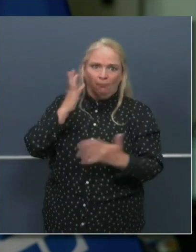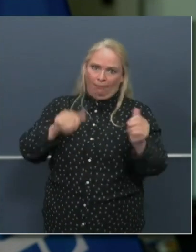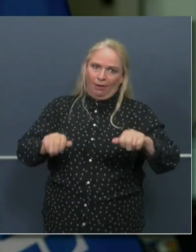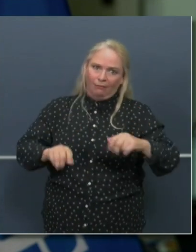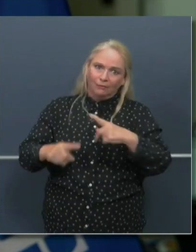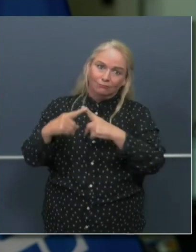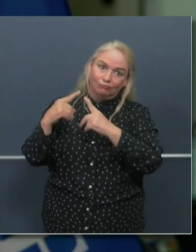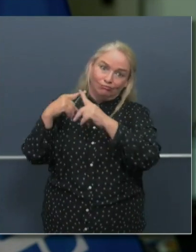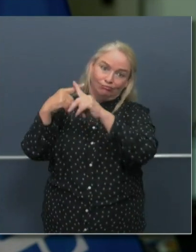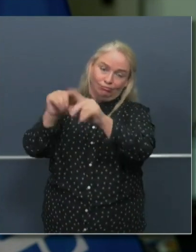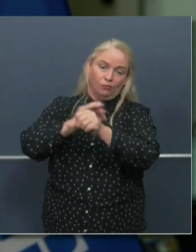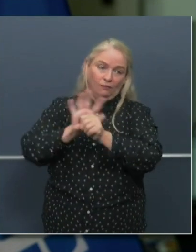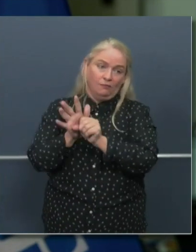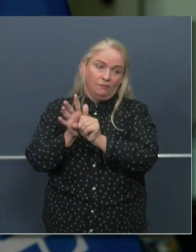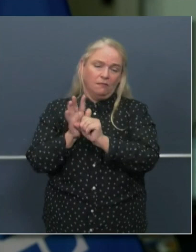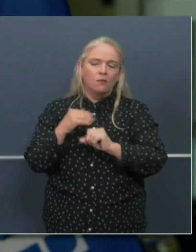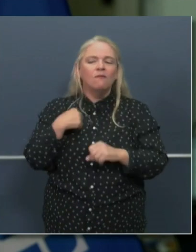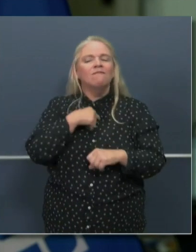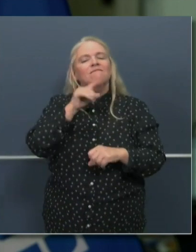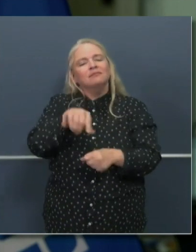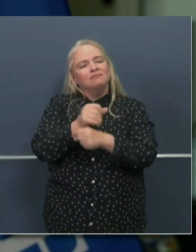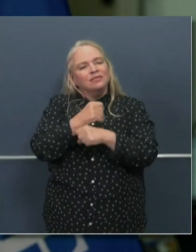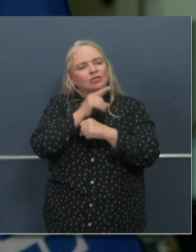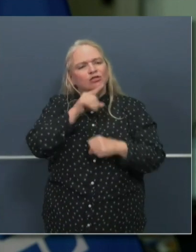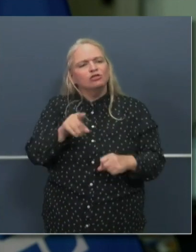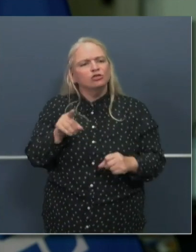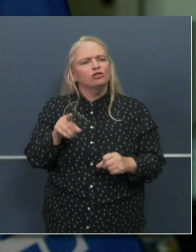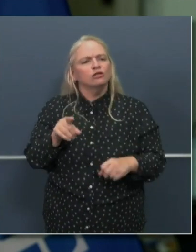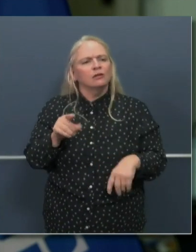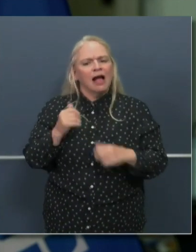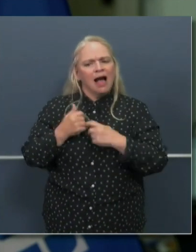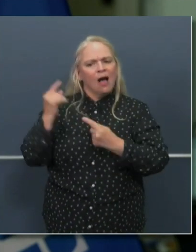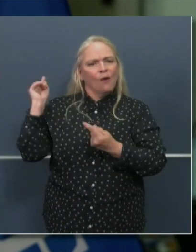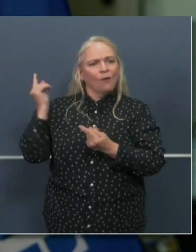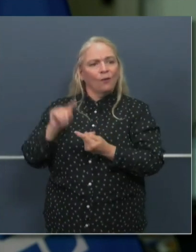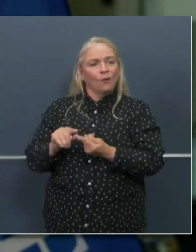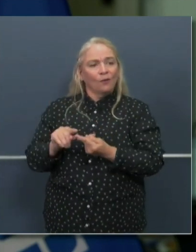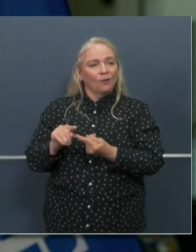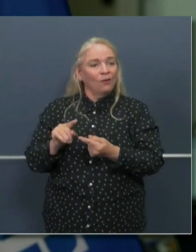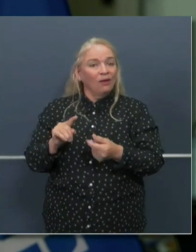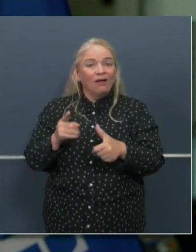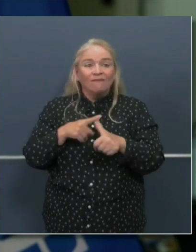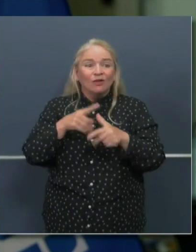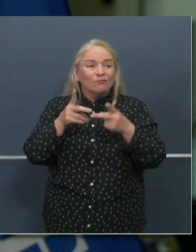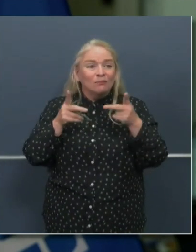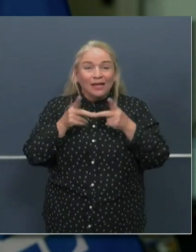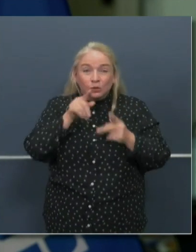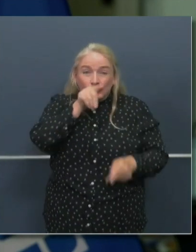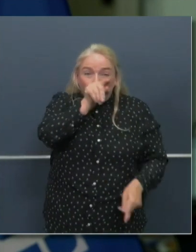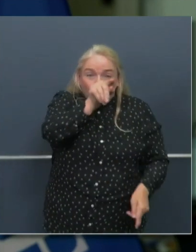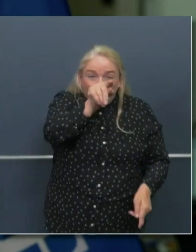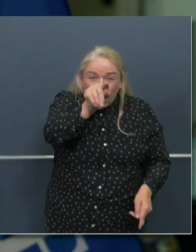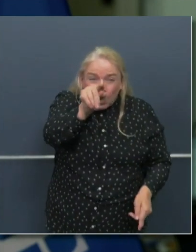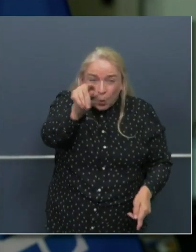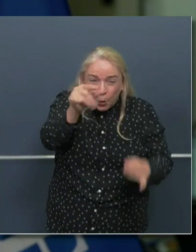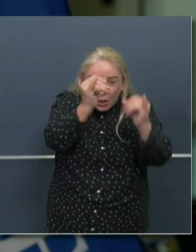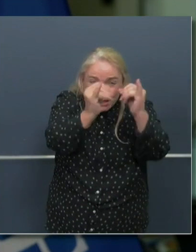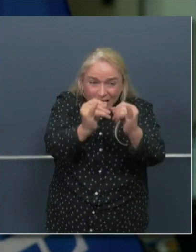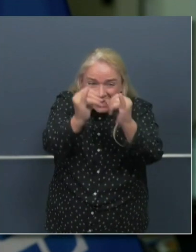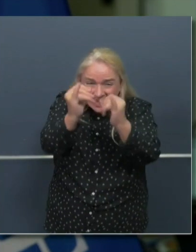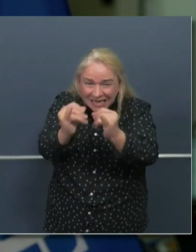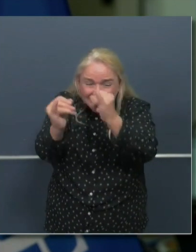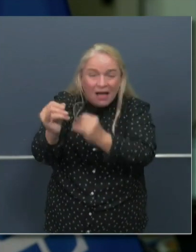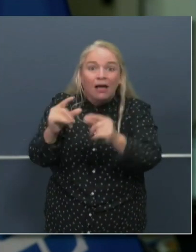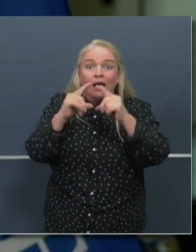is to make certain that we're stopping the spread of the infection in the first place. And that is all about masks and